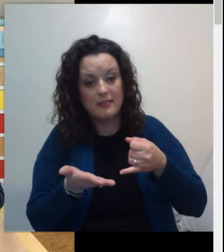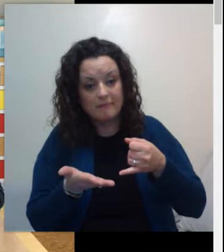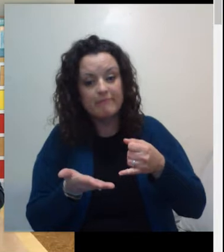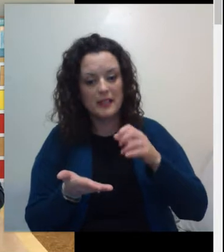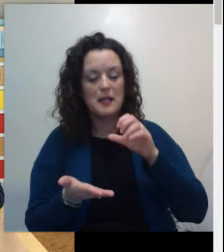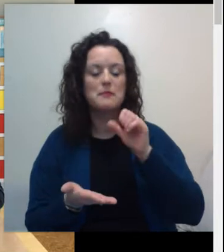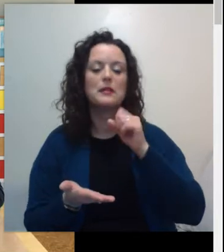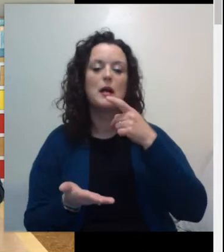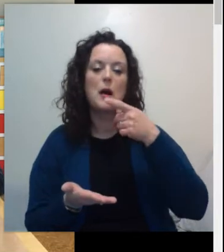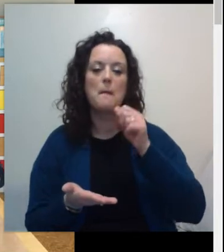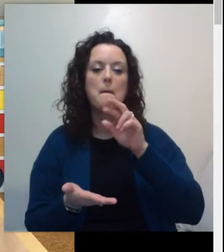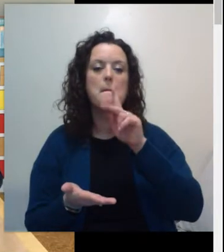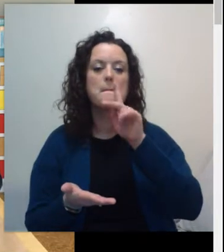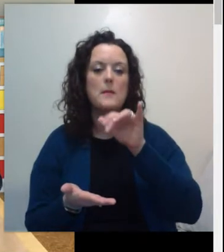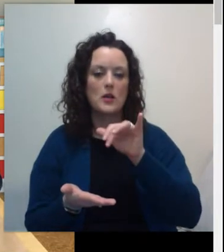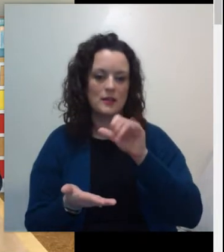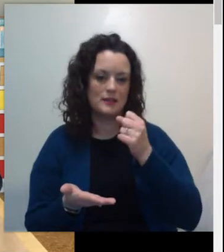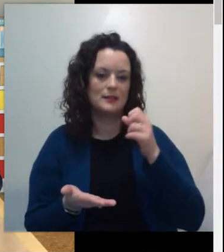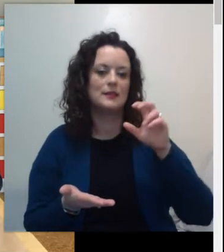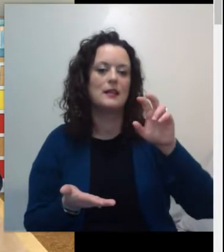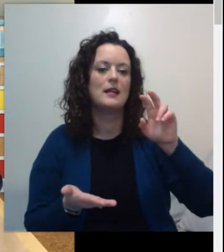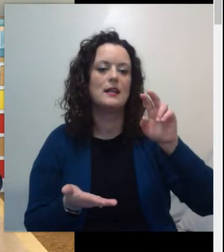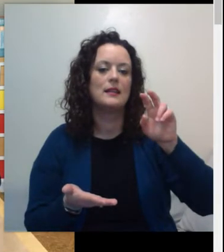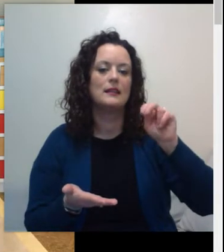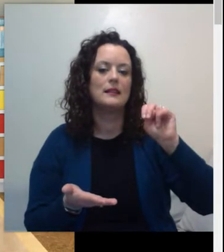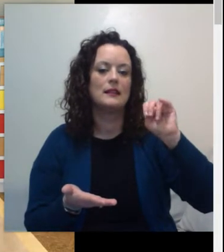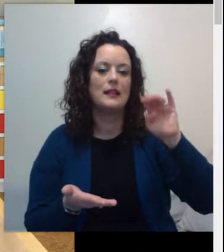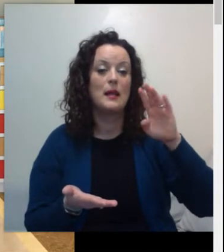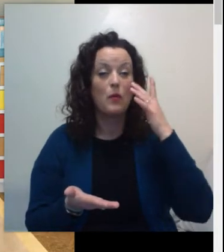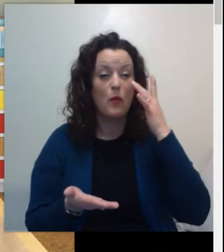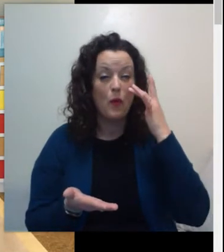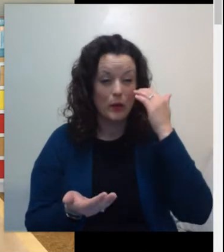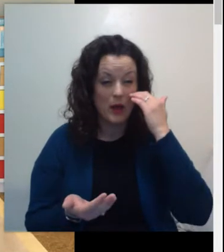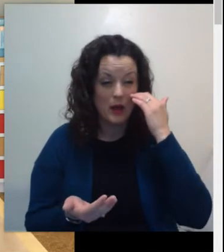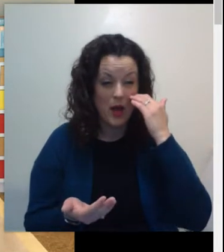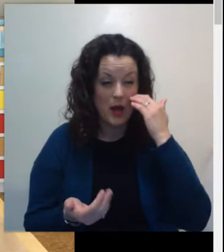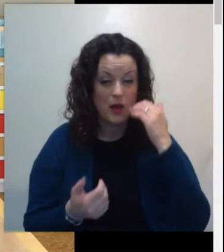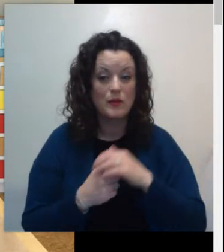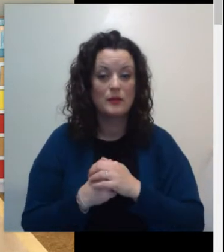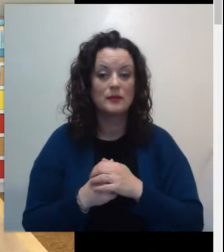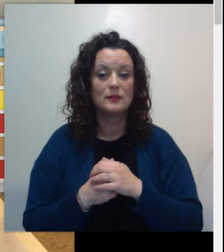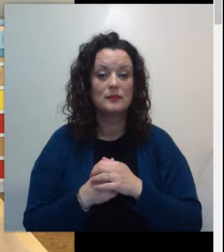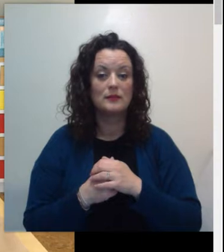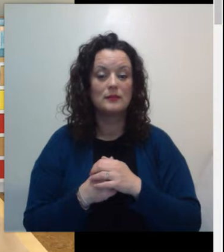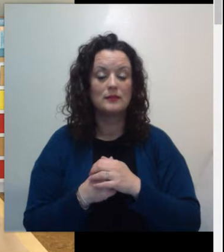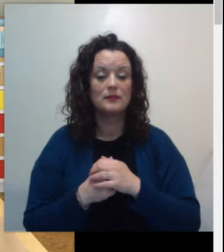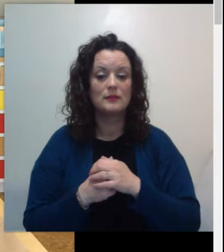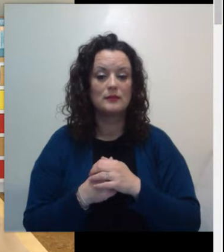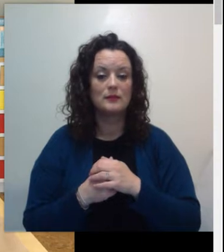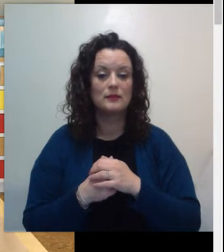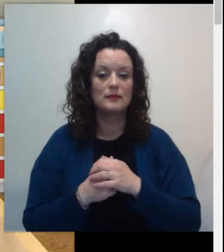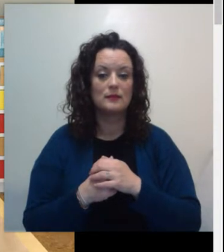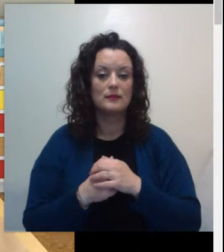Sparky's nib. And you know how I know it is? Because it is